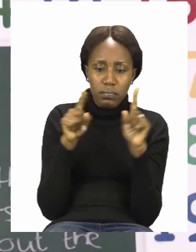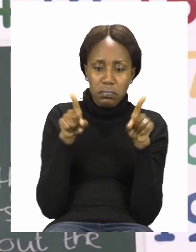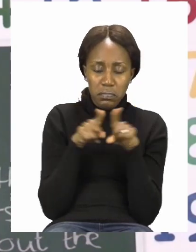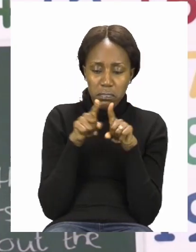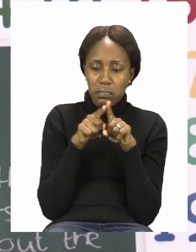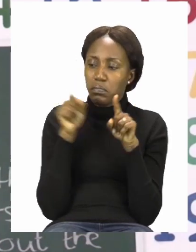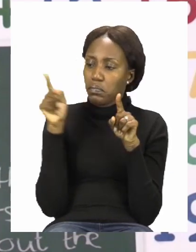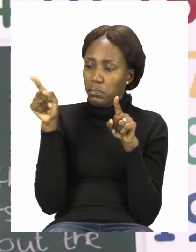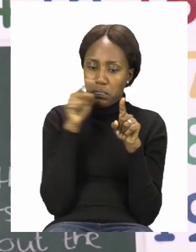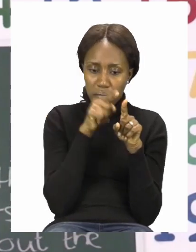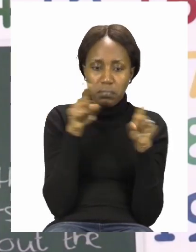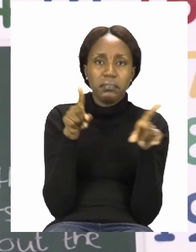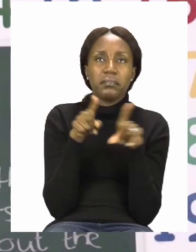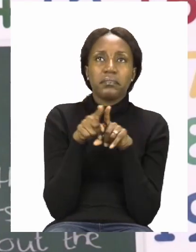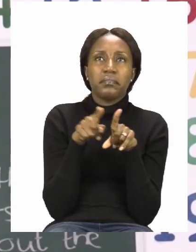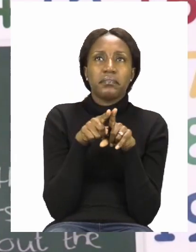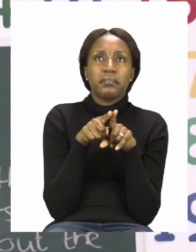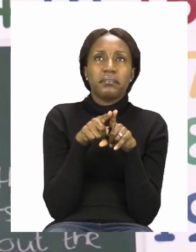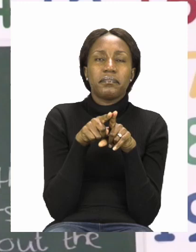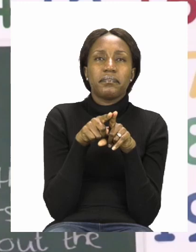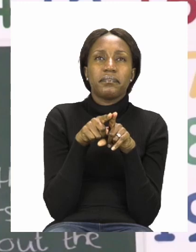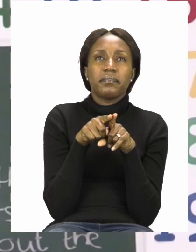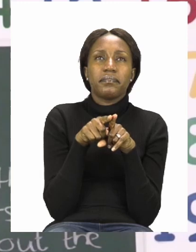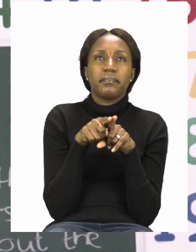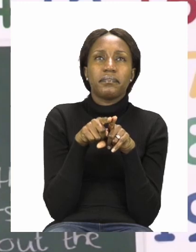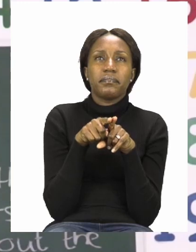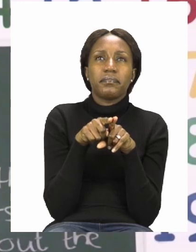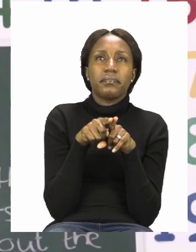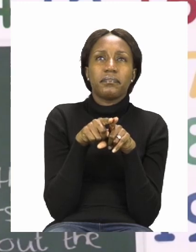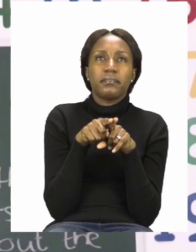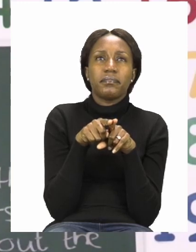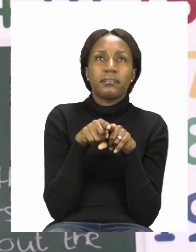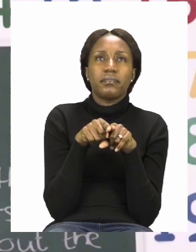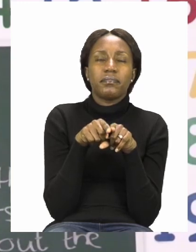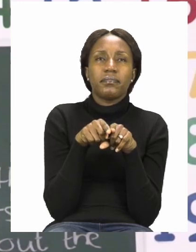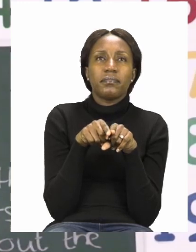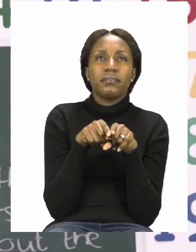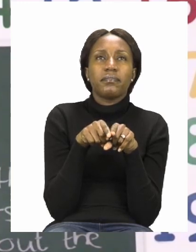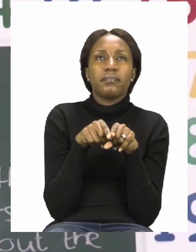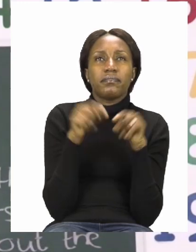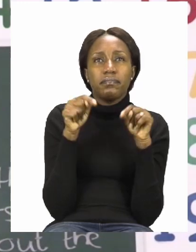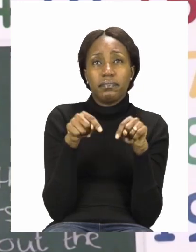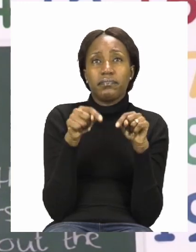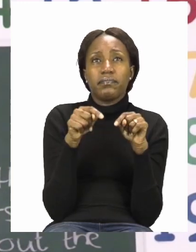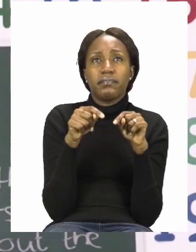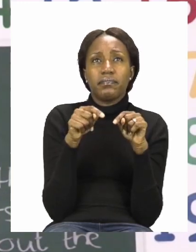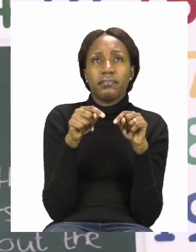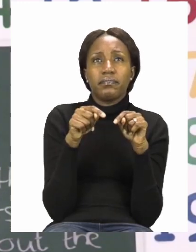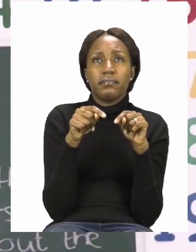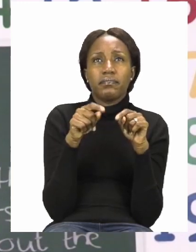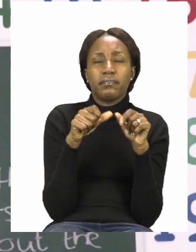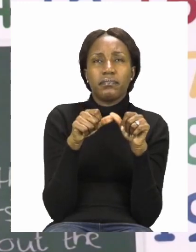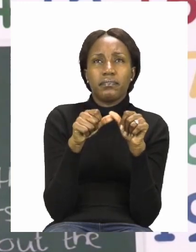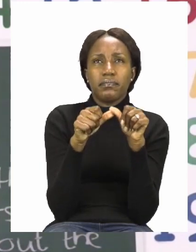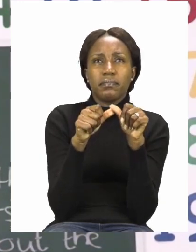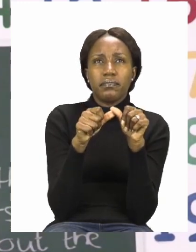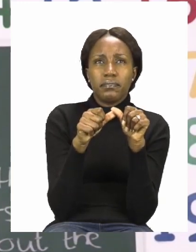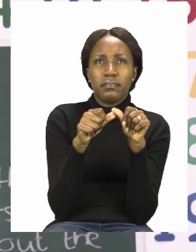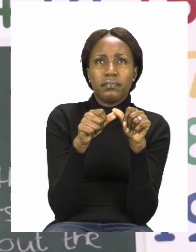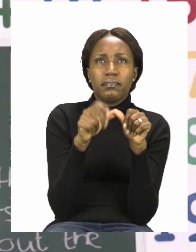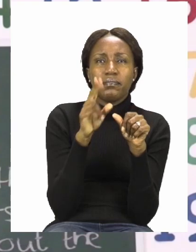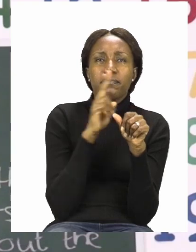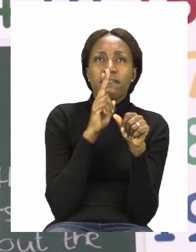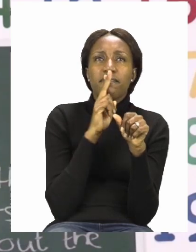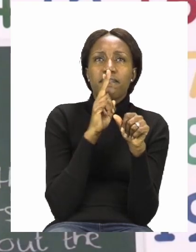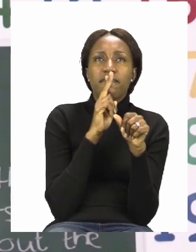equal signs. So now that we are done looking at our shapes, let's see if we can answer some of the